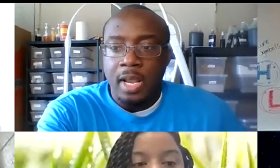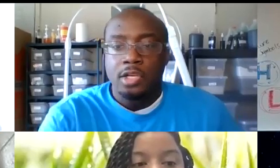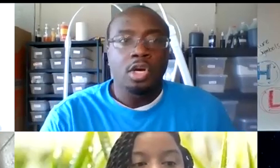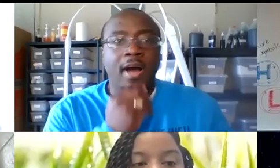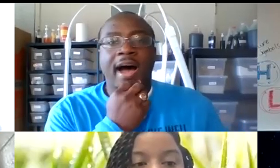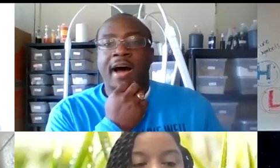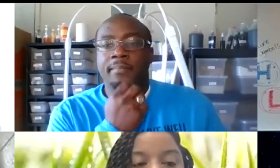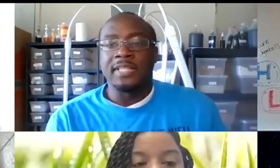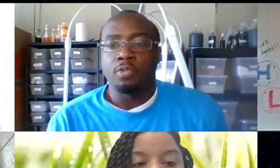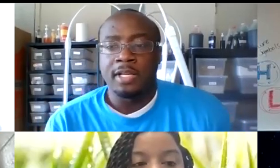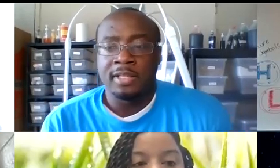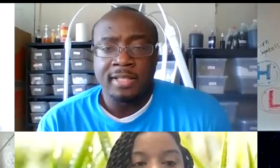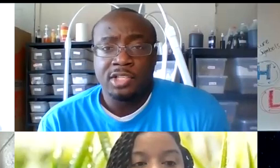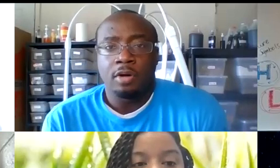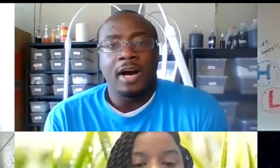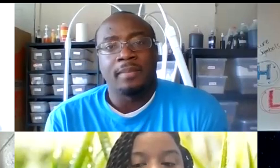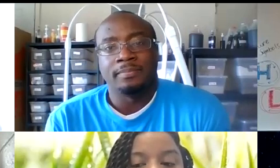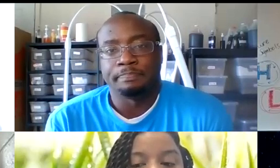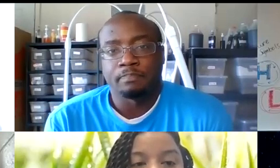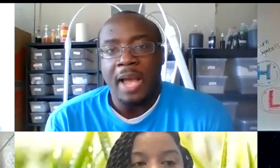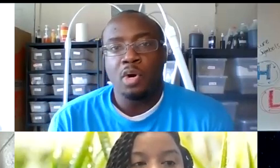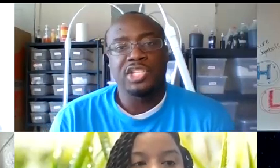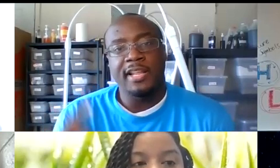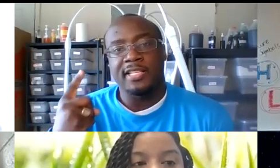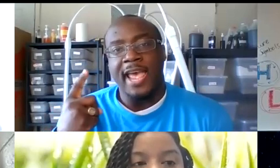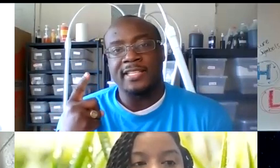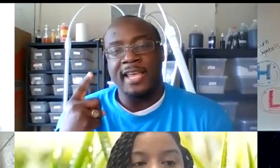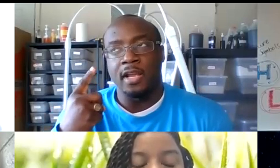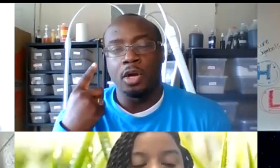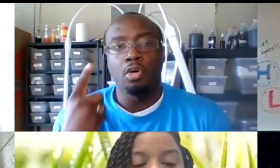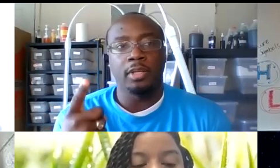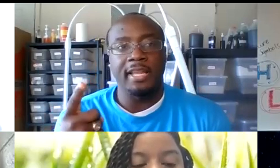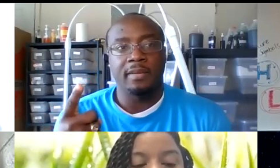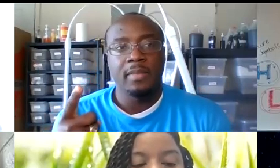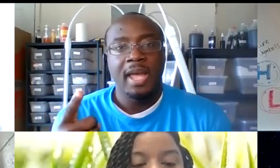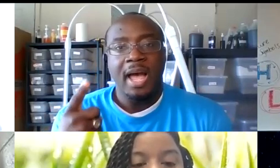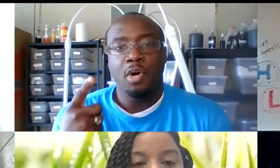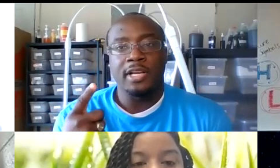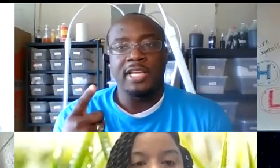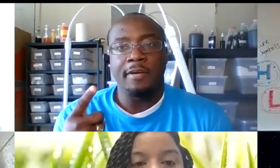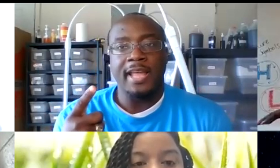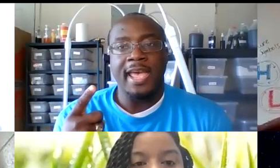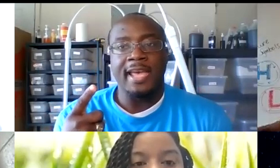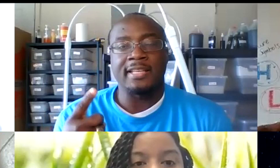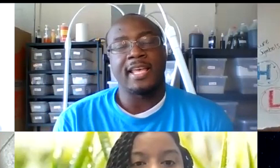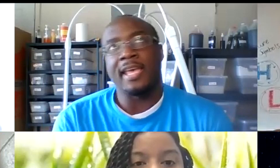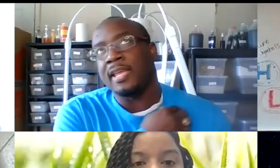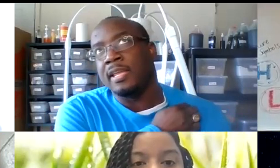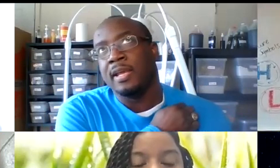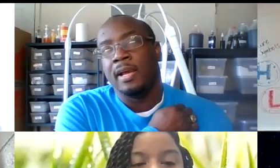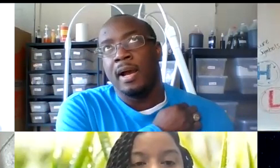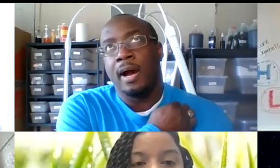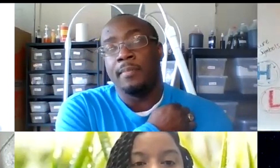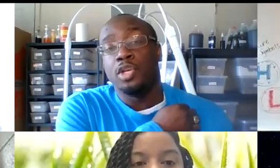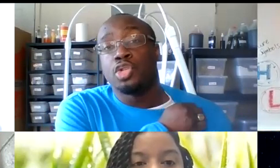Okay. So just want to let you know, I'm going to share this as a Google link. I'm going to share it as